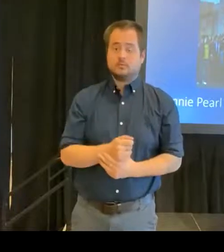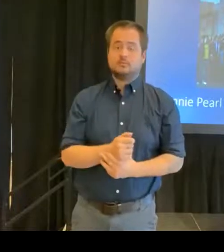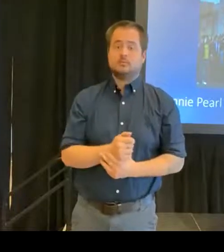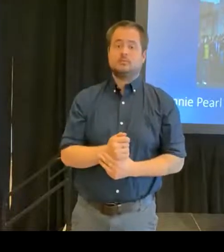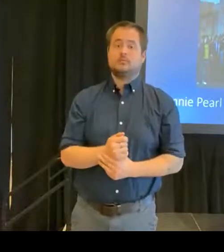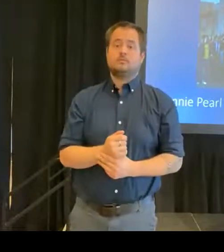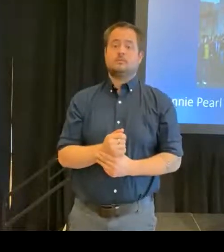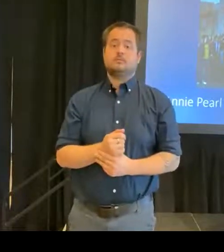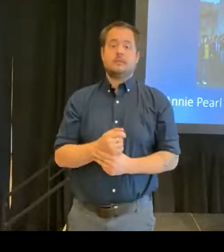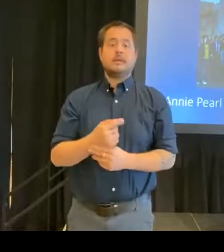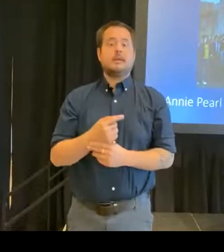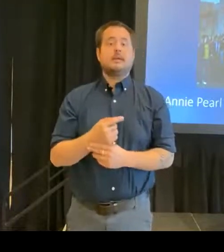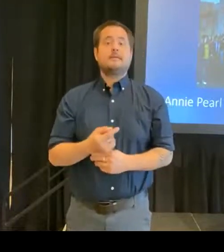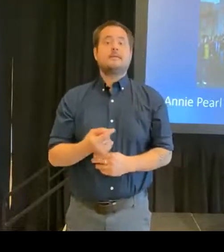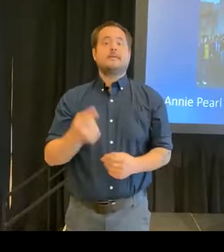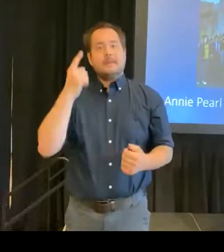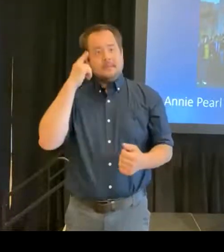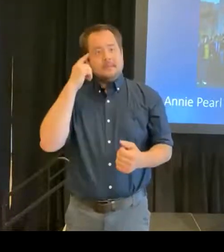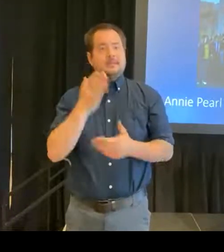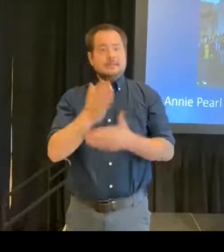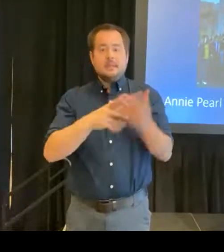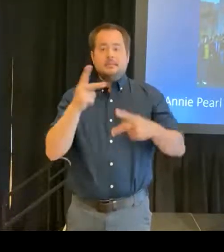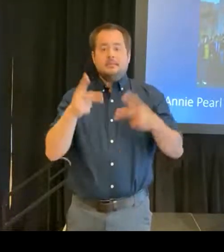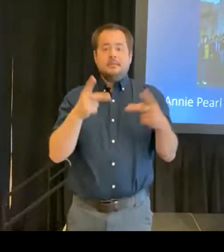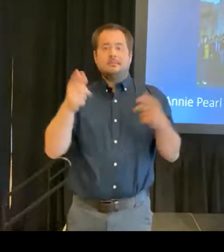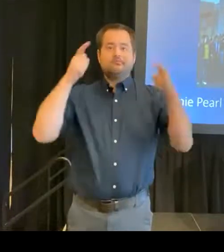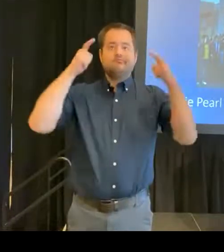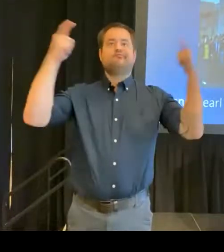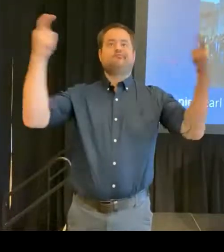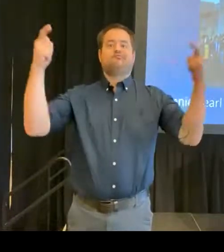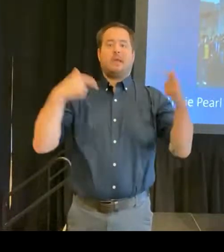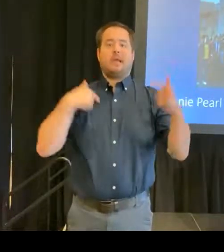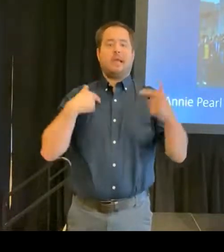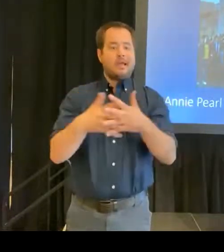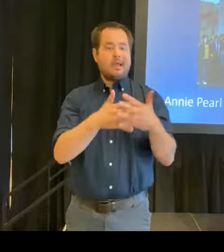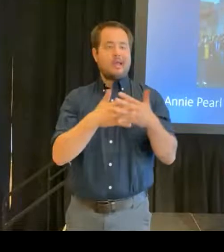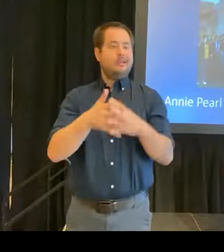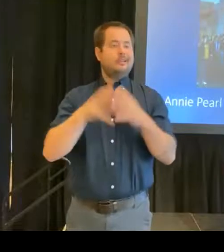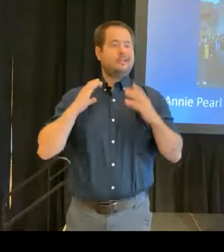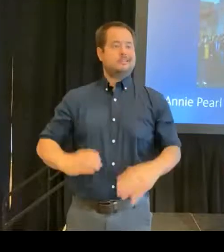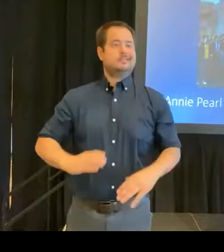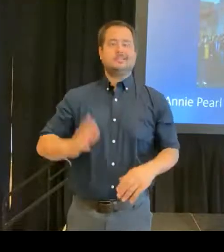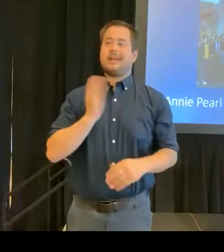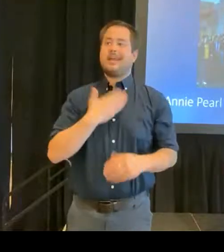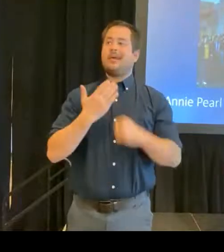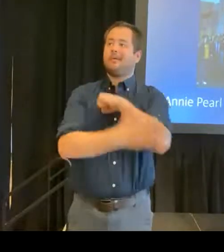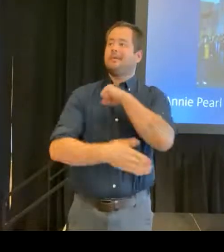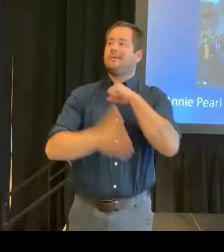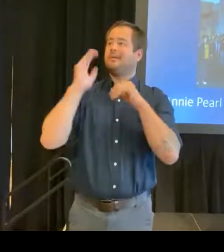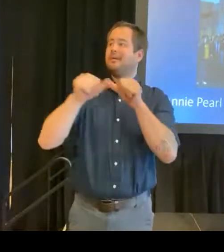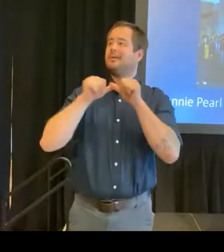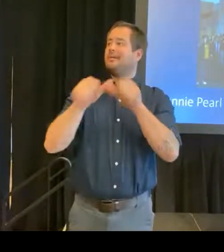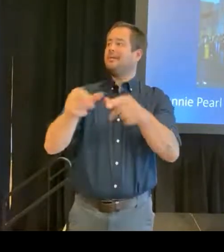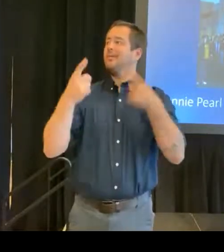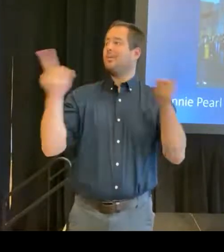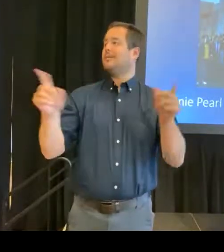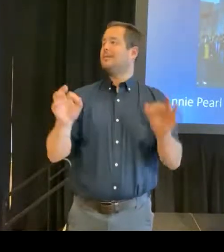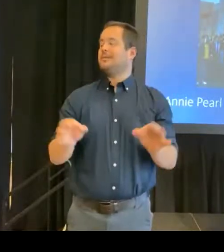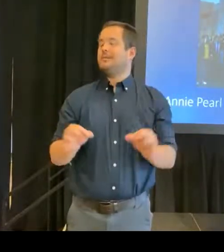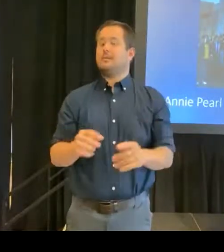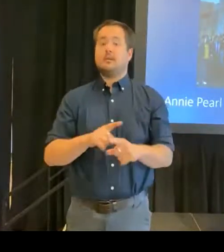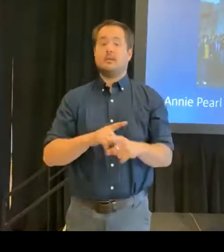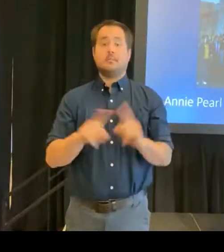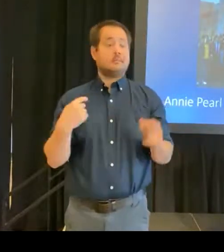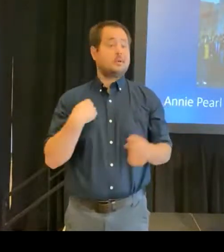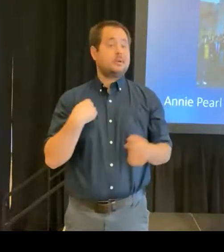that goes into being a United States citizen because you just think it's going to work. We just heard